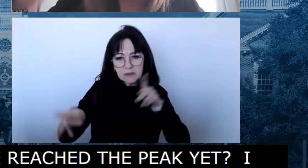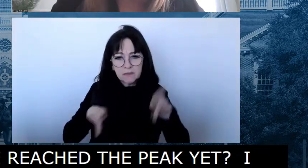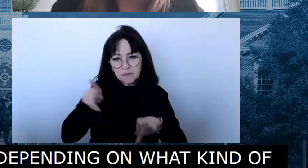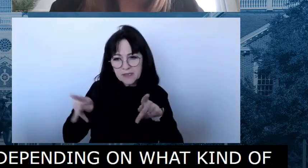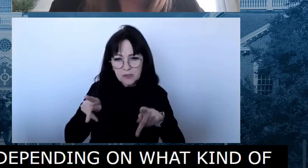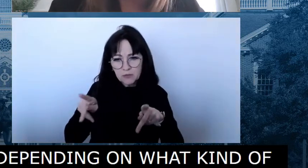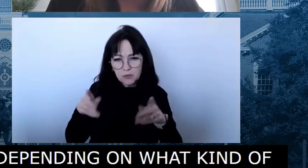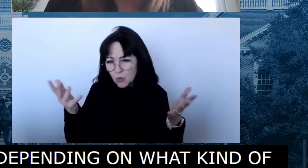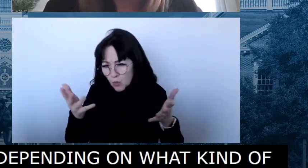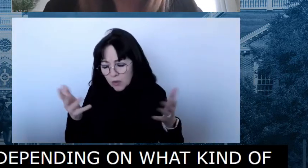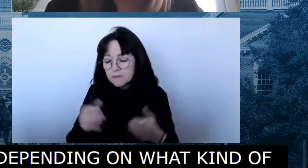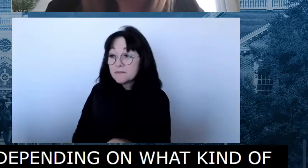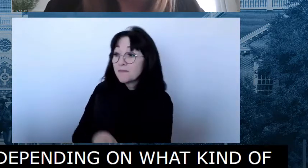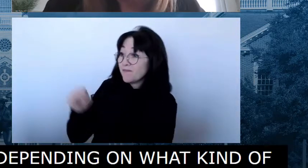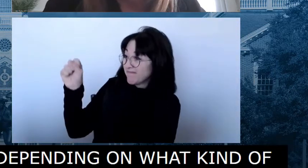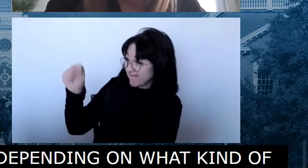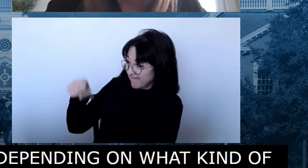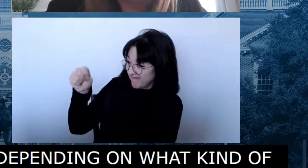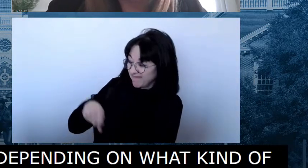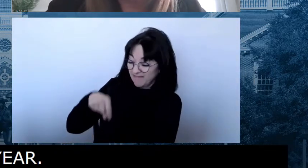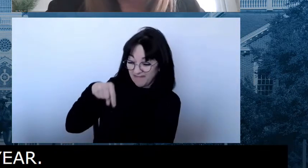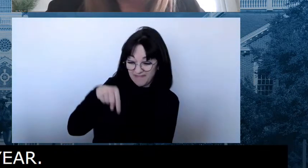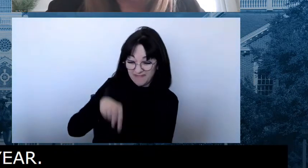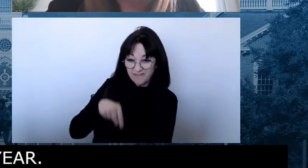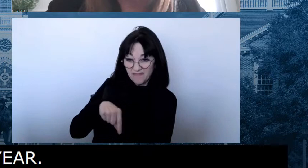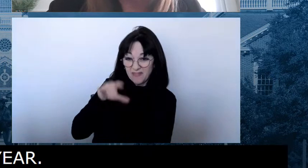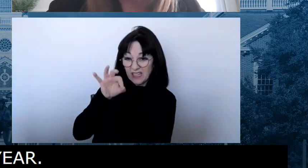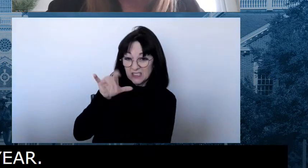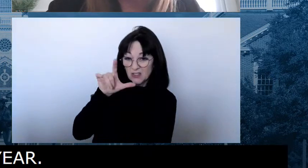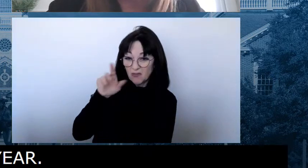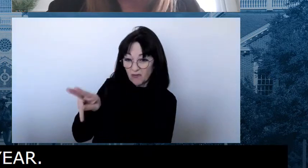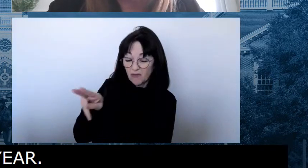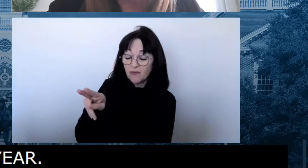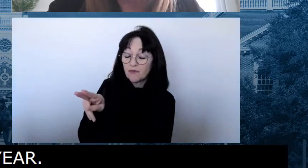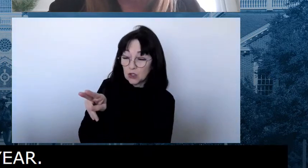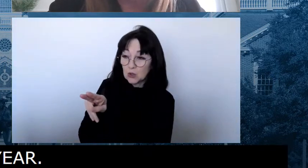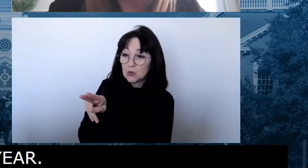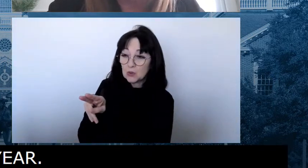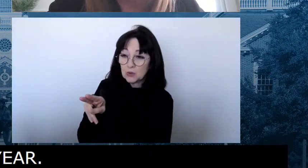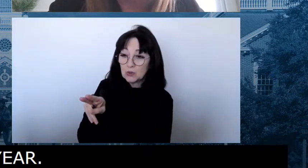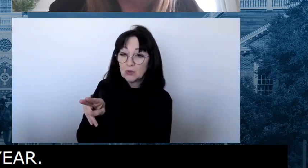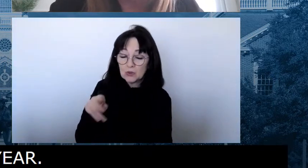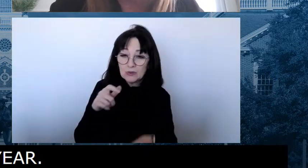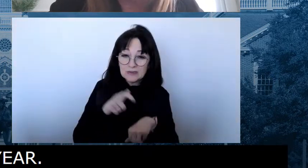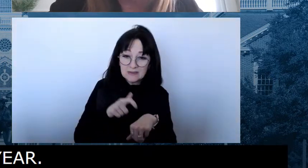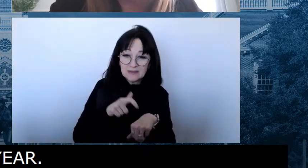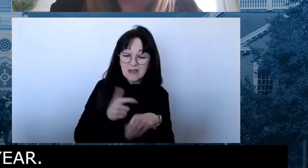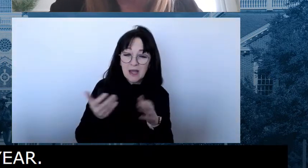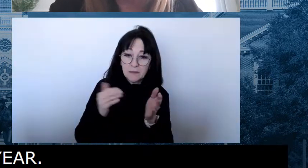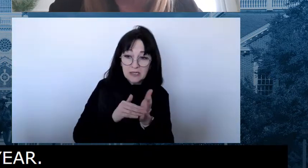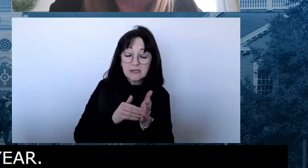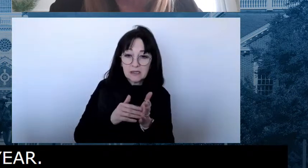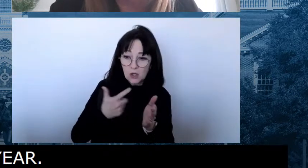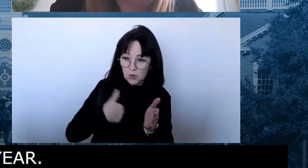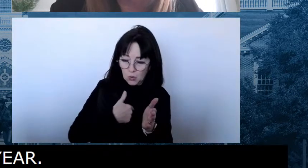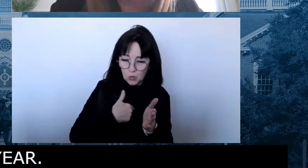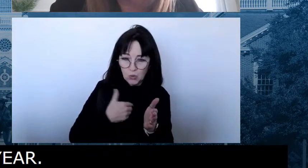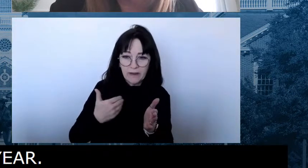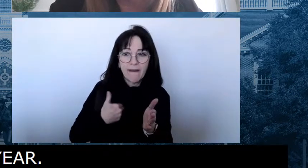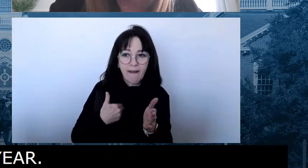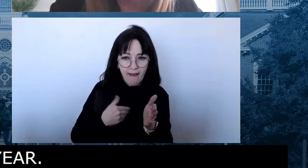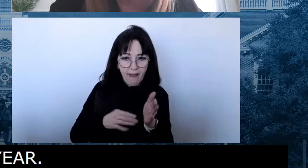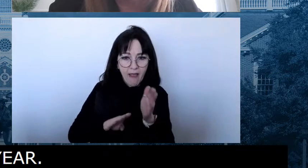been an unusual flu season again. We had a peak of influenza in December